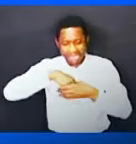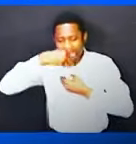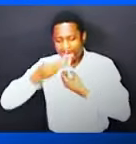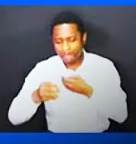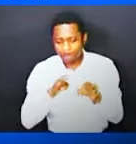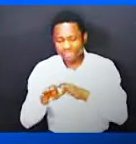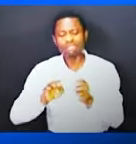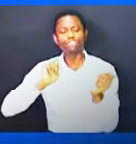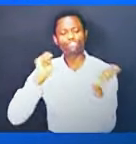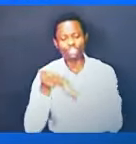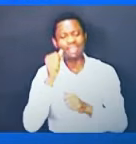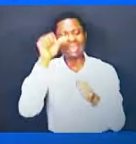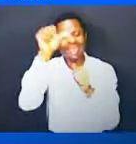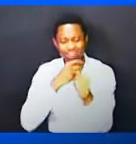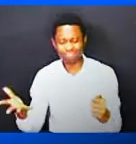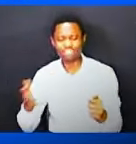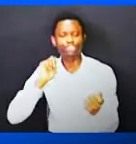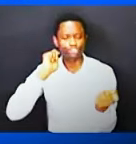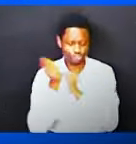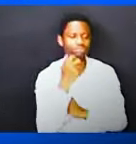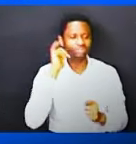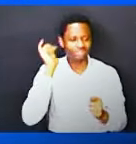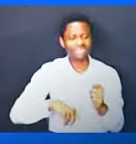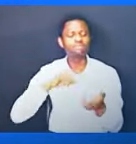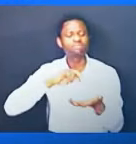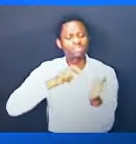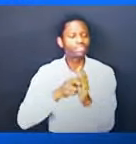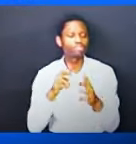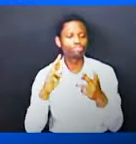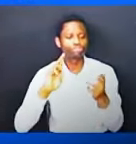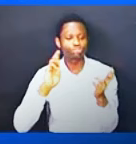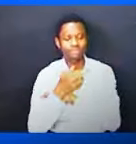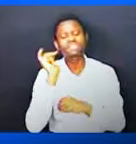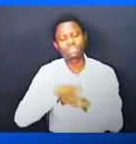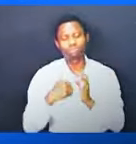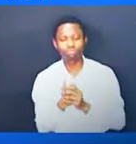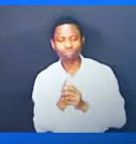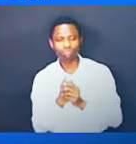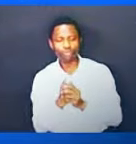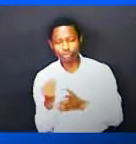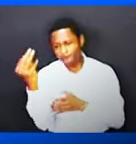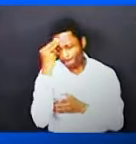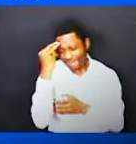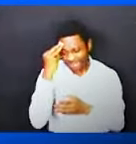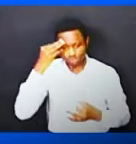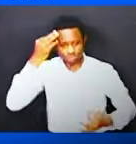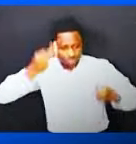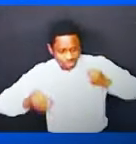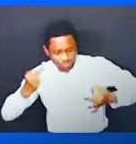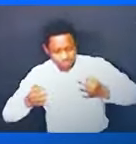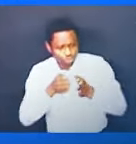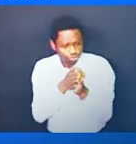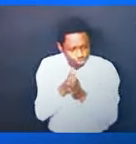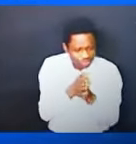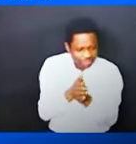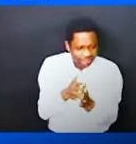wo muni penimu and an abrabo adiens. Mind and judgment. Na not juni anything you boo no more contain